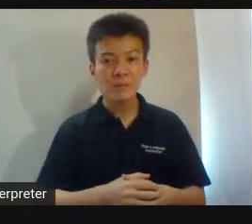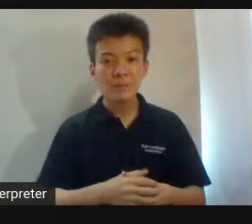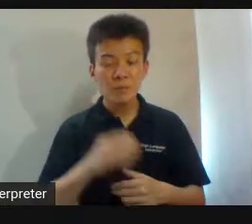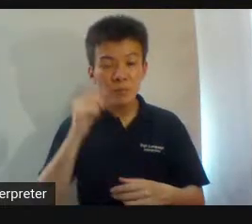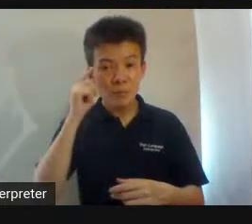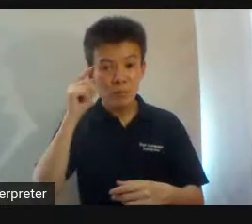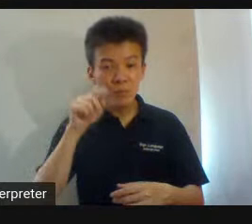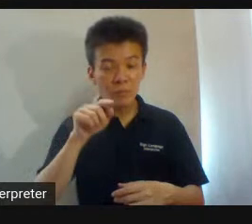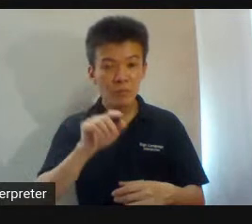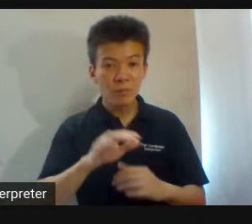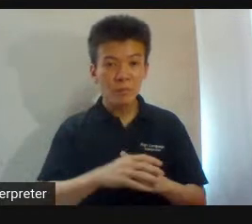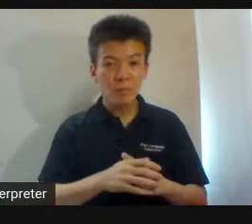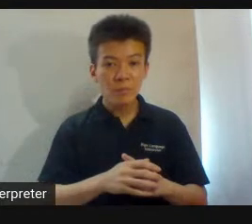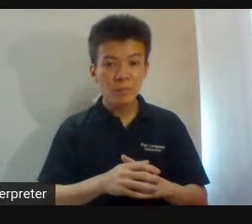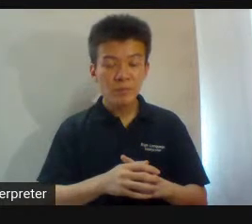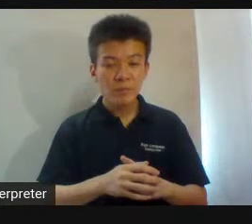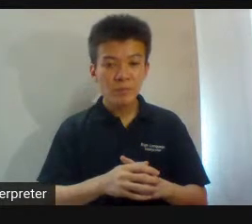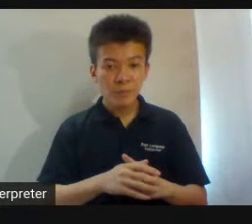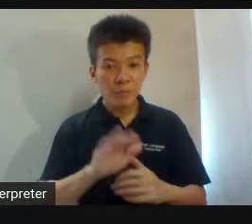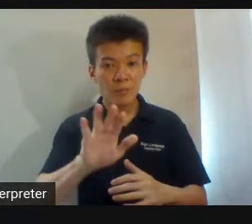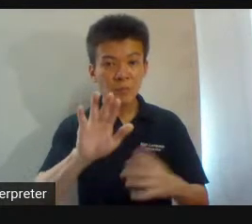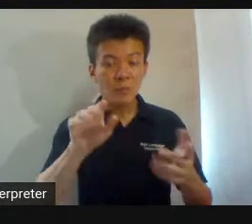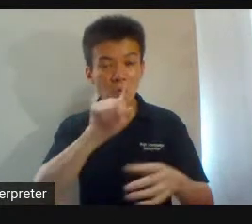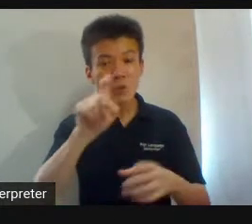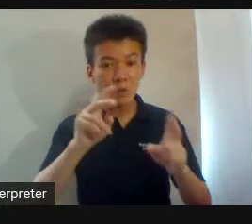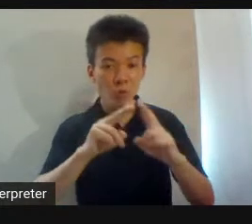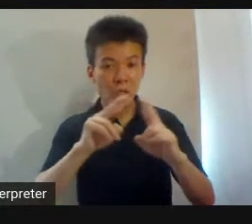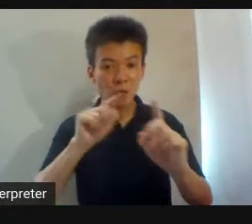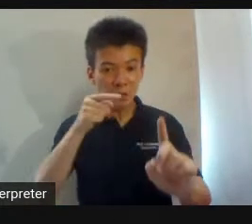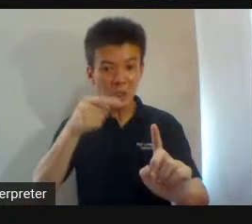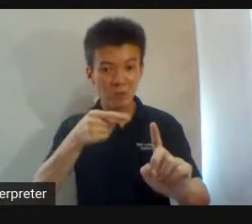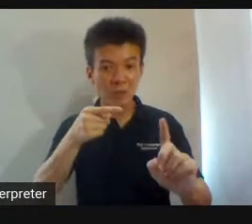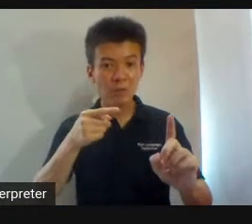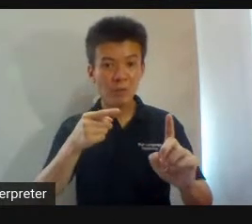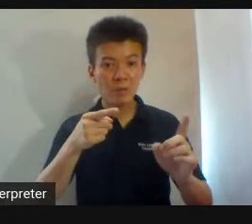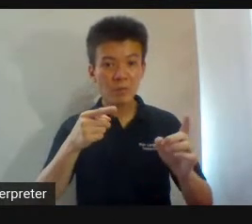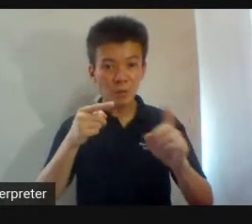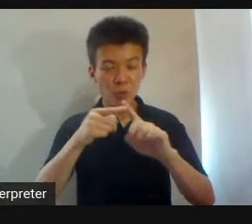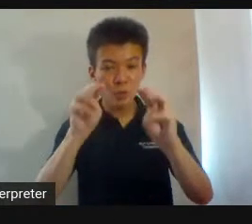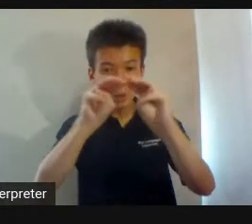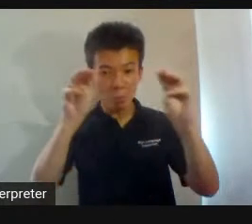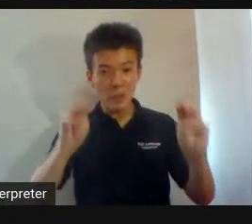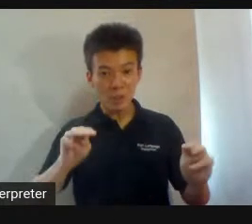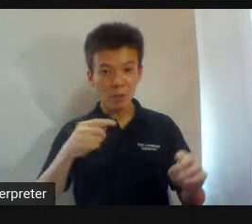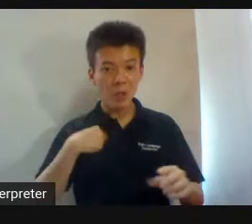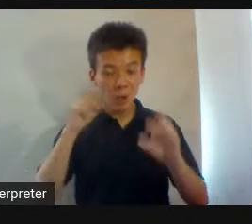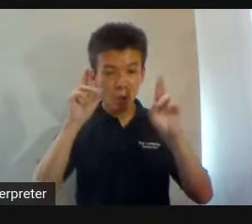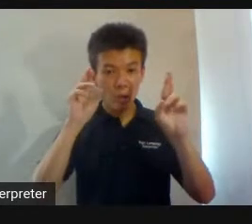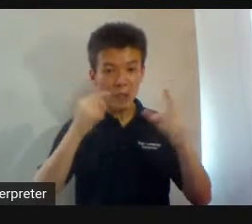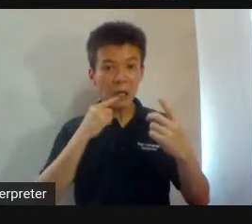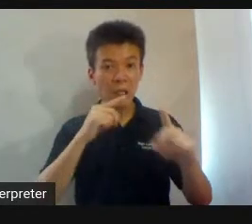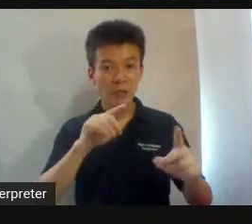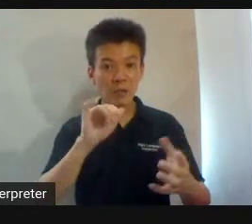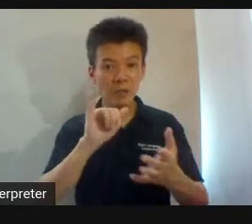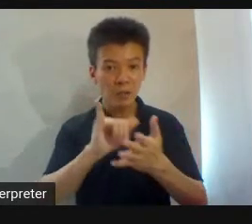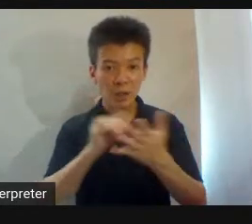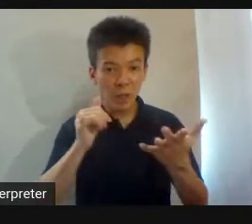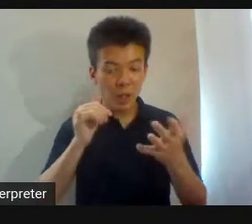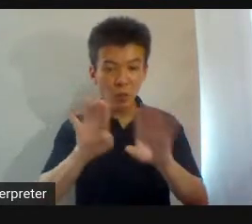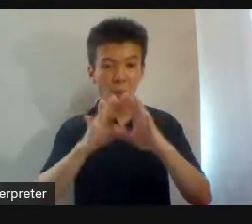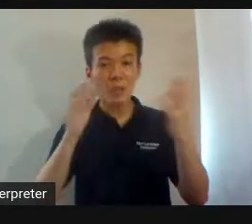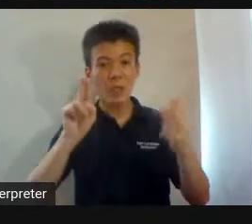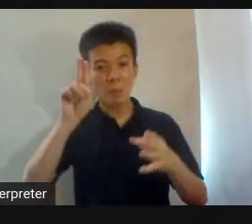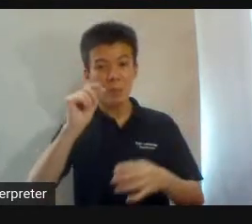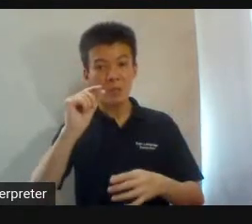think your question is very specific to museums, so I hope I can answer it by opening it